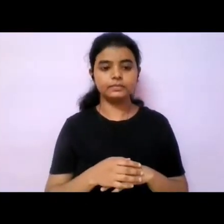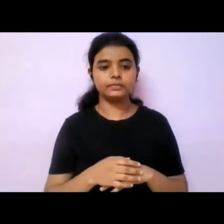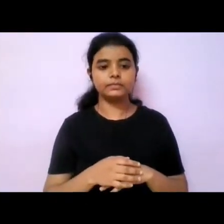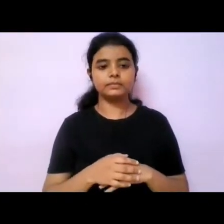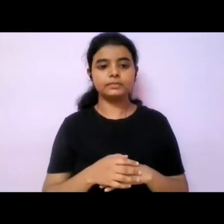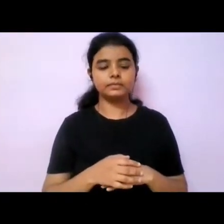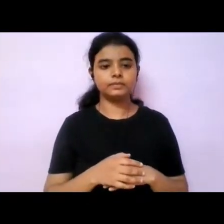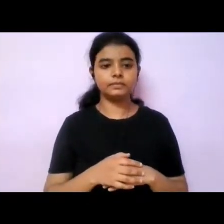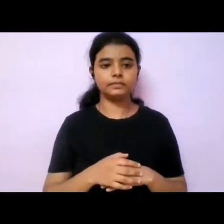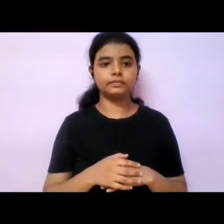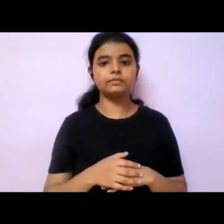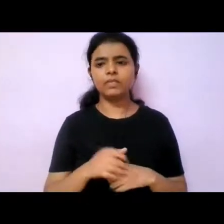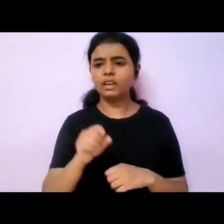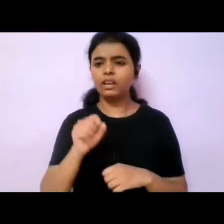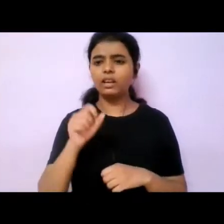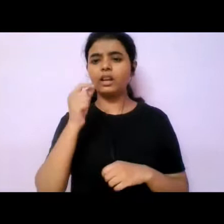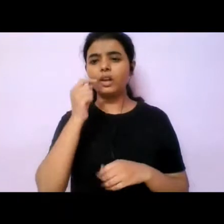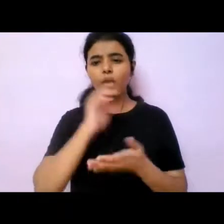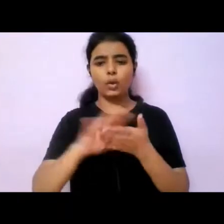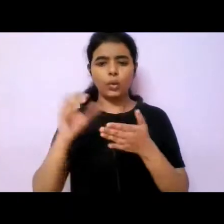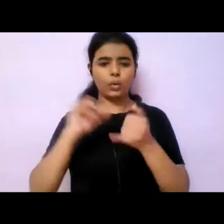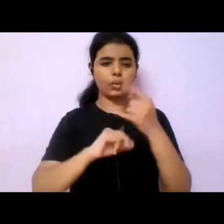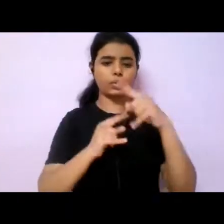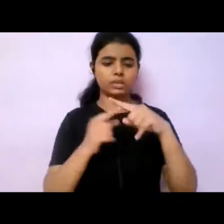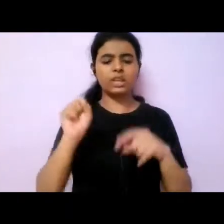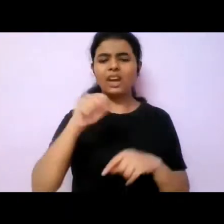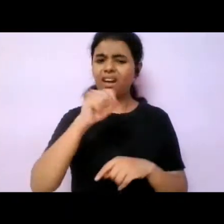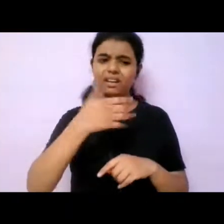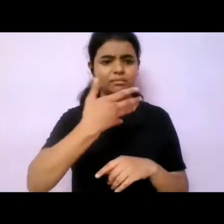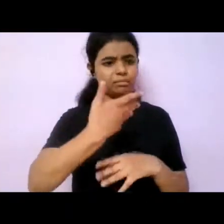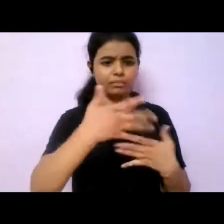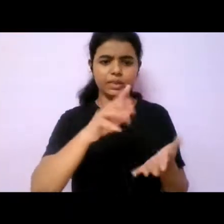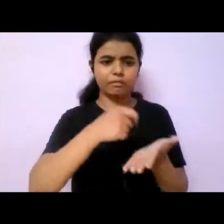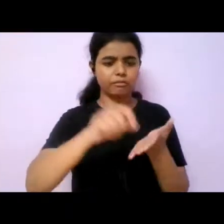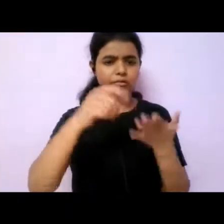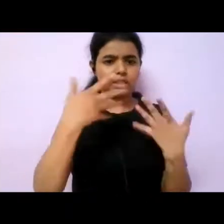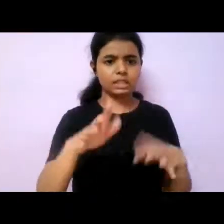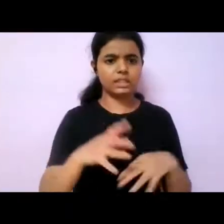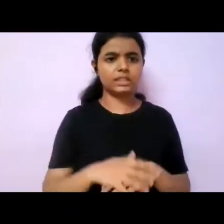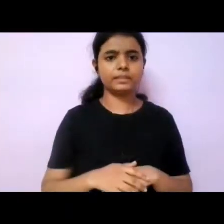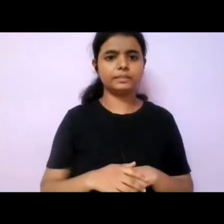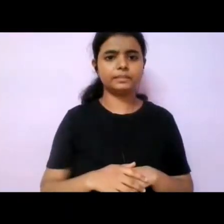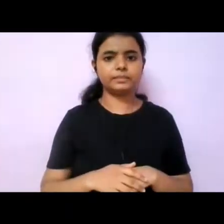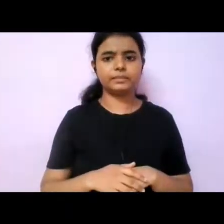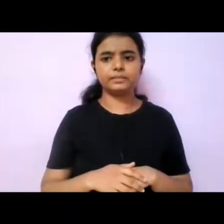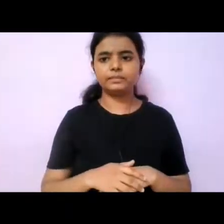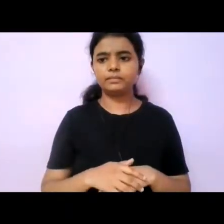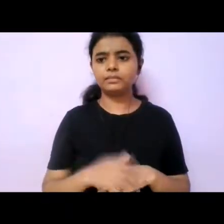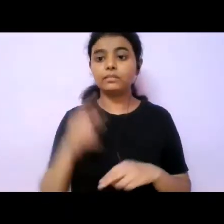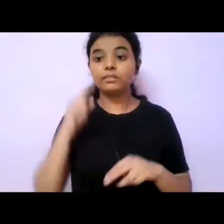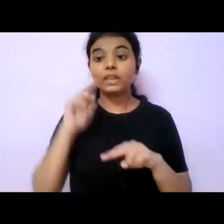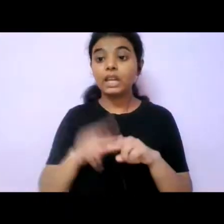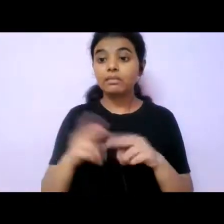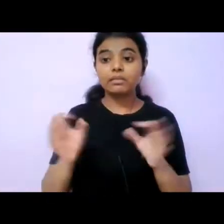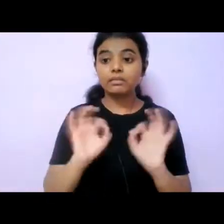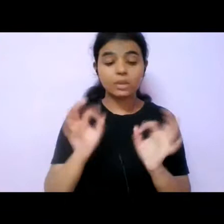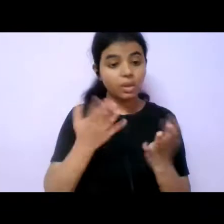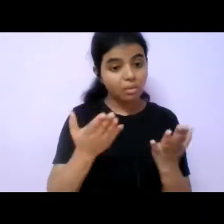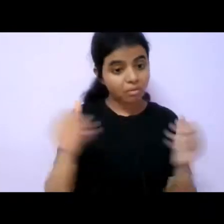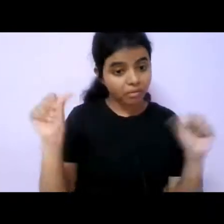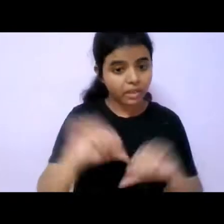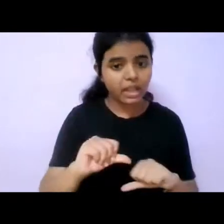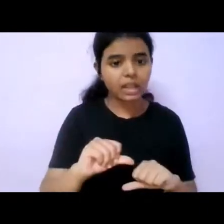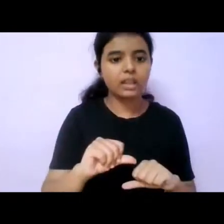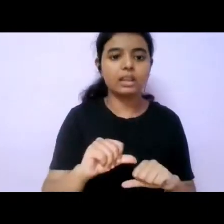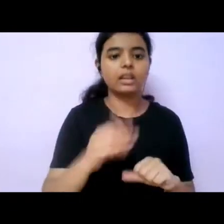We have already made them co-host. Yeah. Okay, even if you aren't able to share your screen, you can just share it with us. We'll share your screen. So we'll share